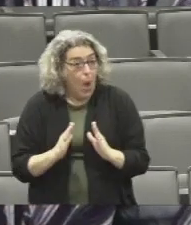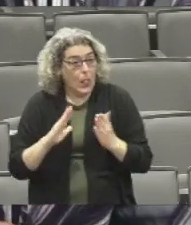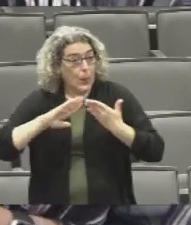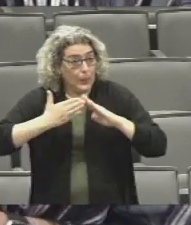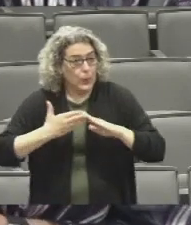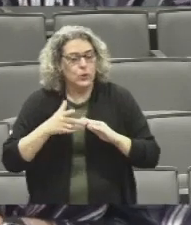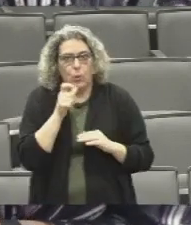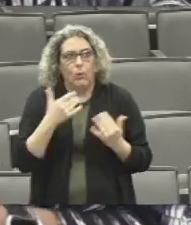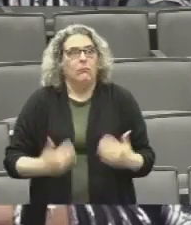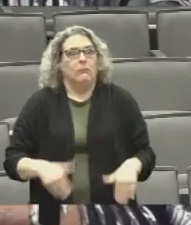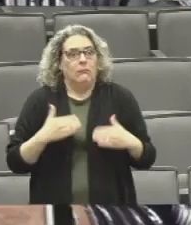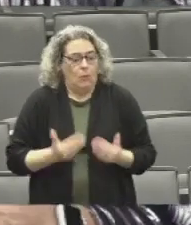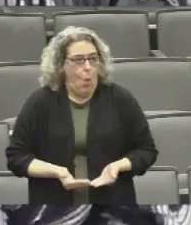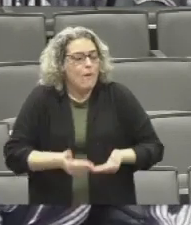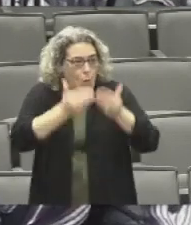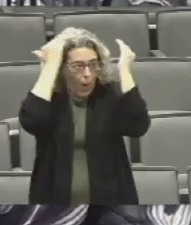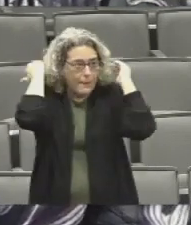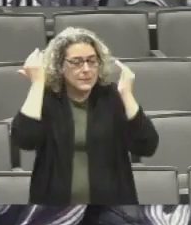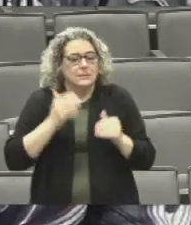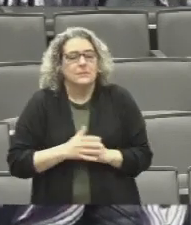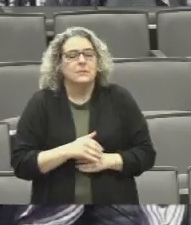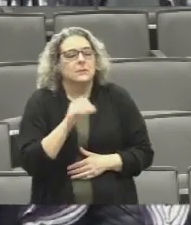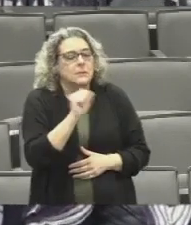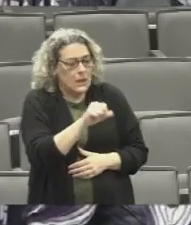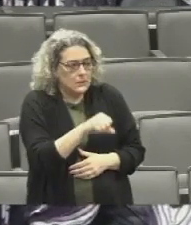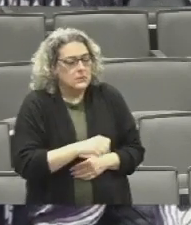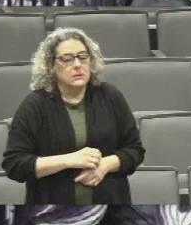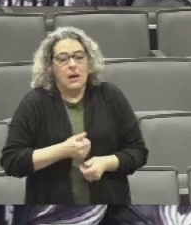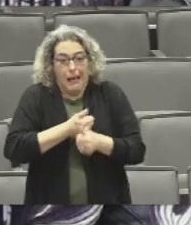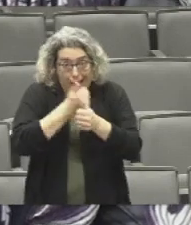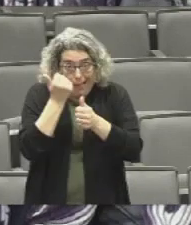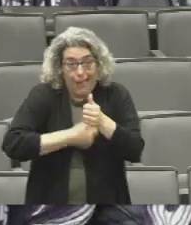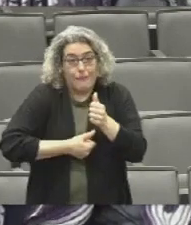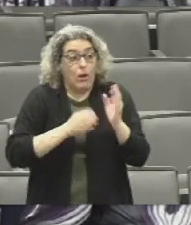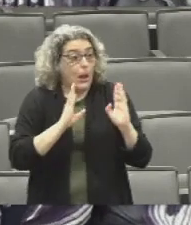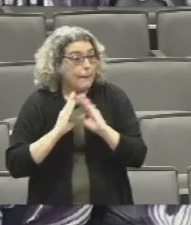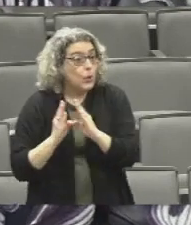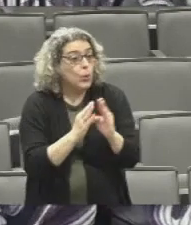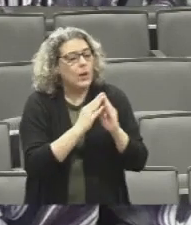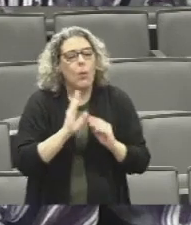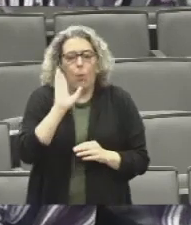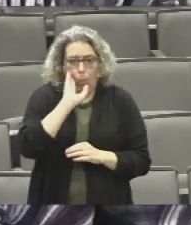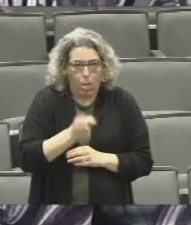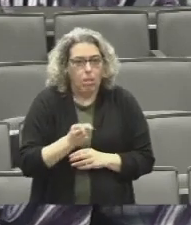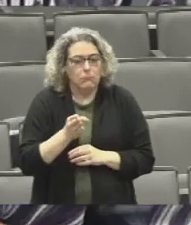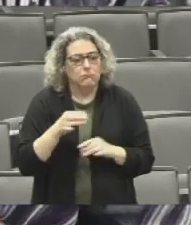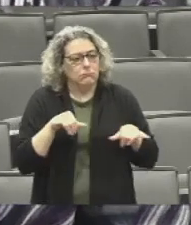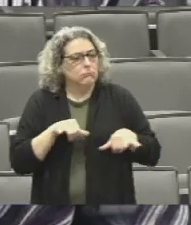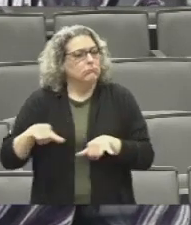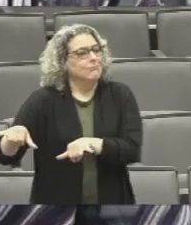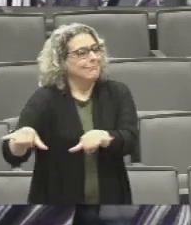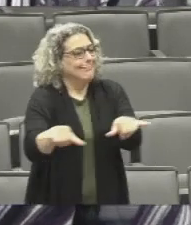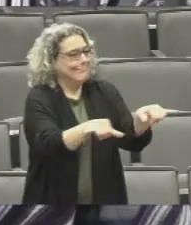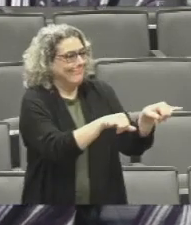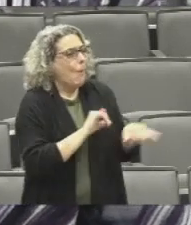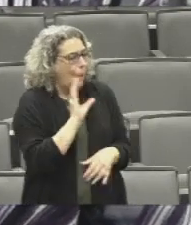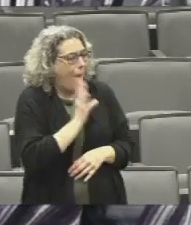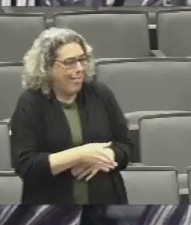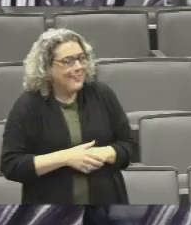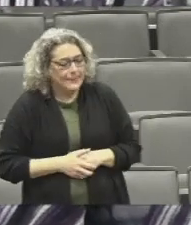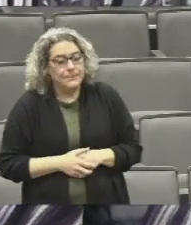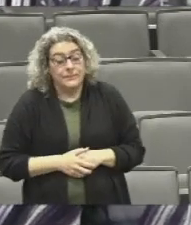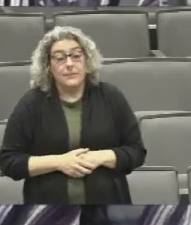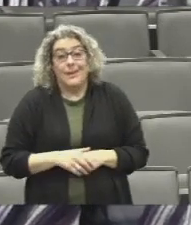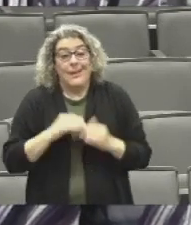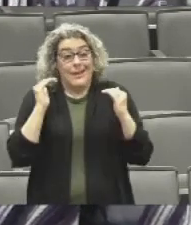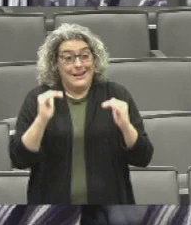this time. So yes, potentially every community with every case is doing the same thing. The next phase is that